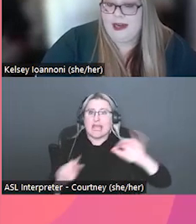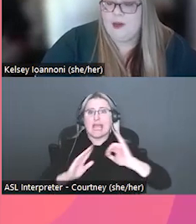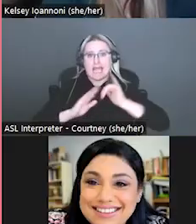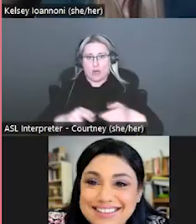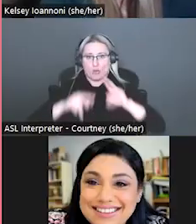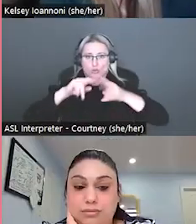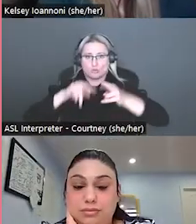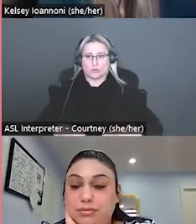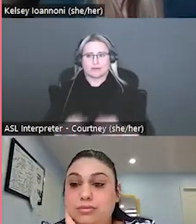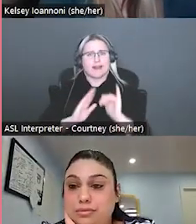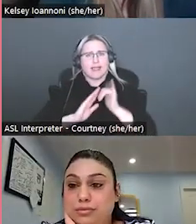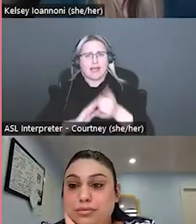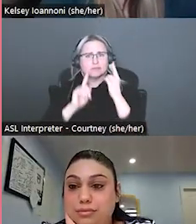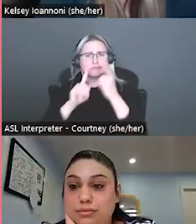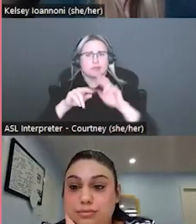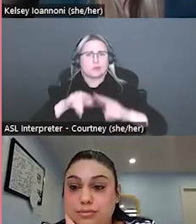weight and what they can do to do that.